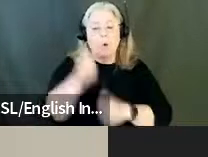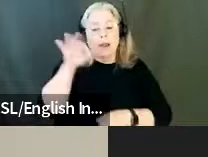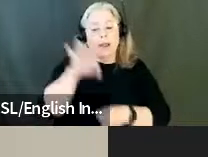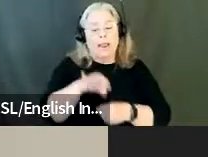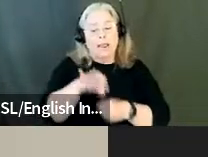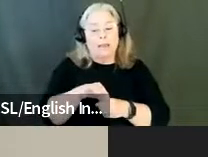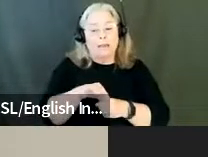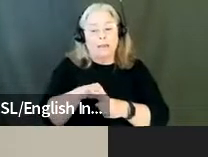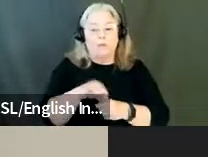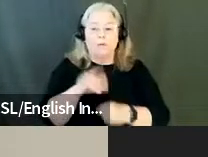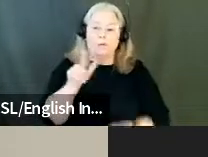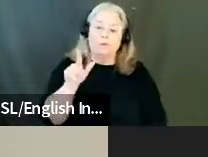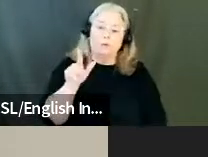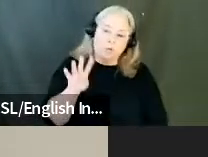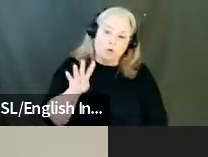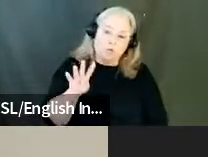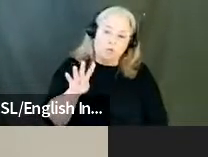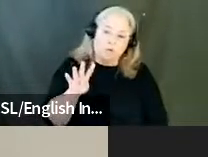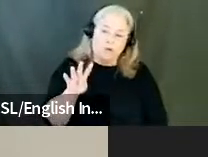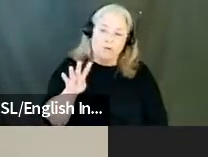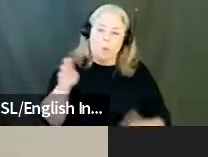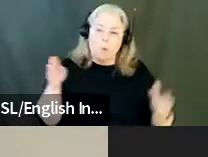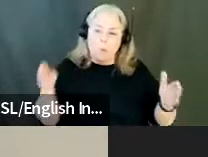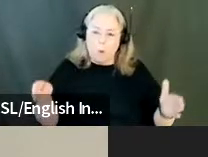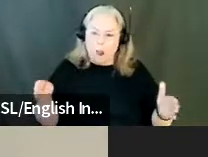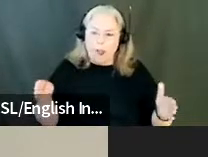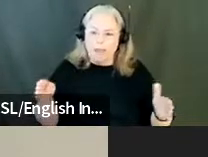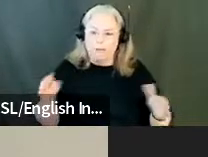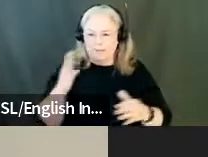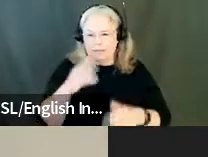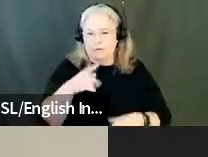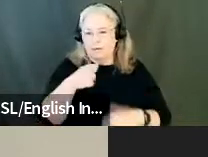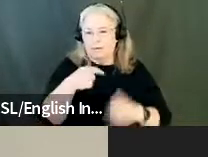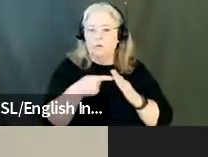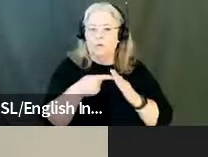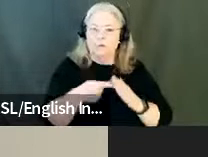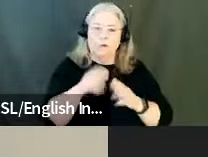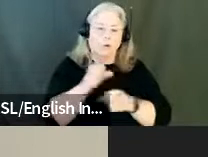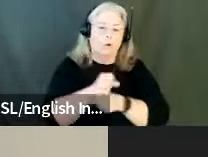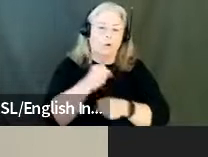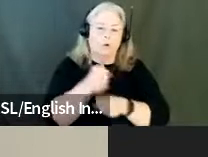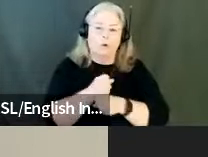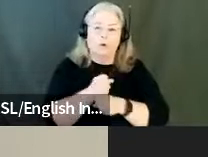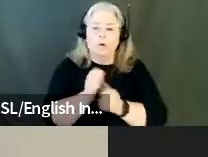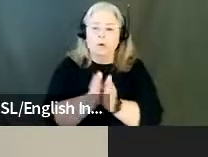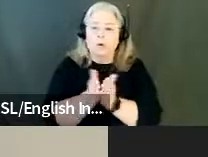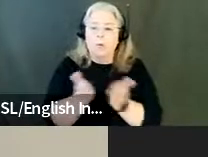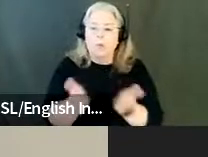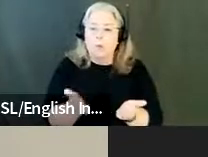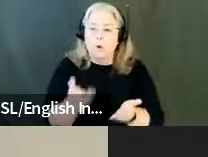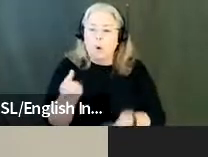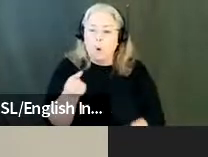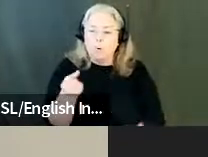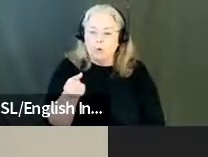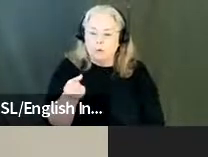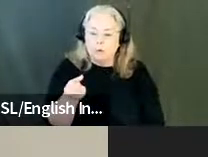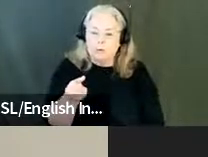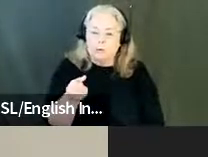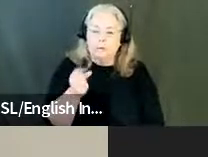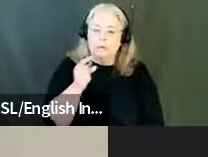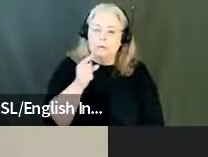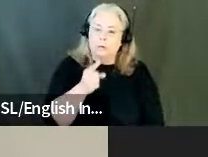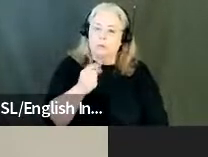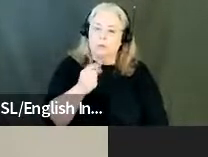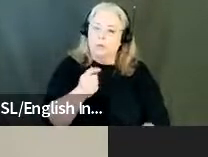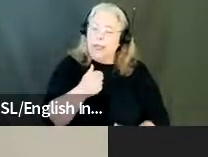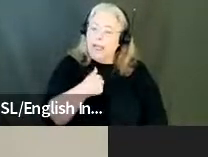signs are like 24 inches wide. And so this is showing how I'm making a book holder, but this was